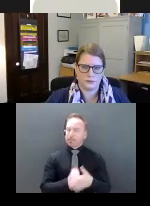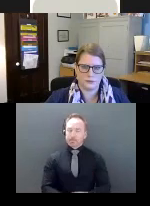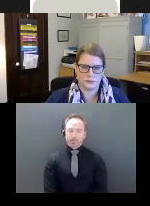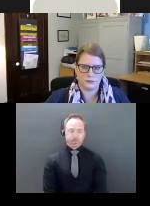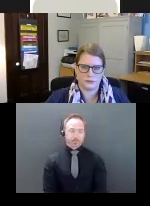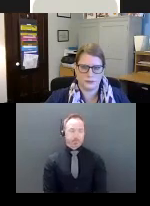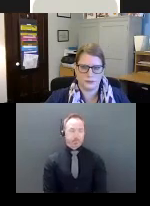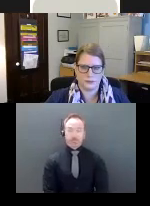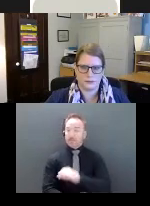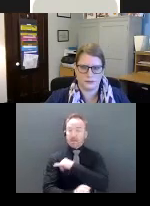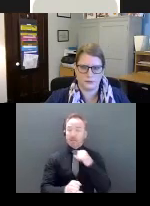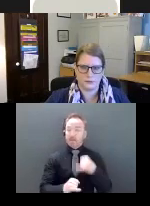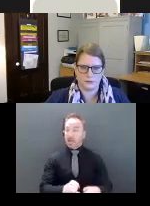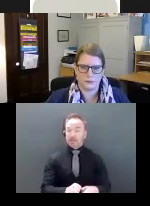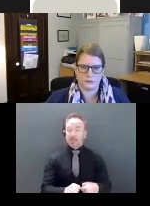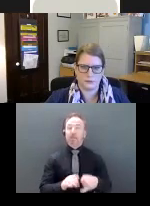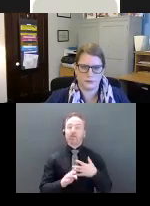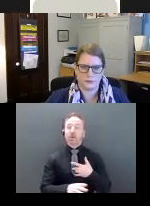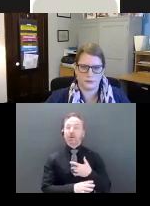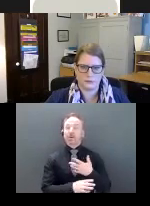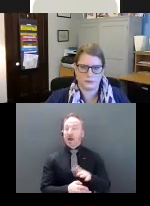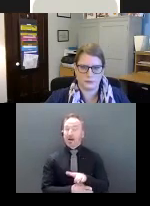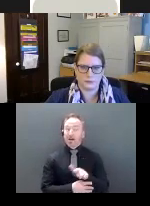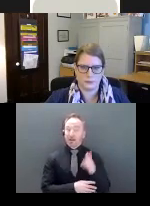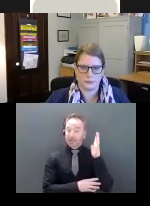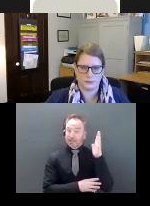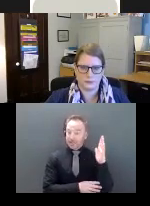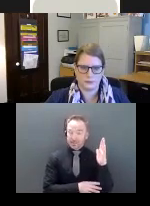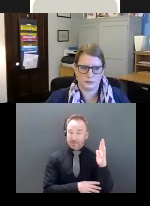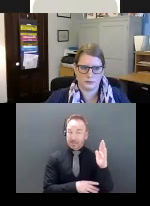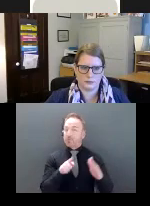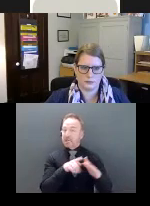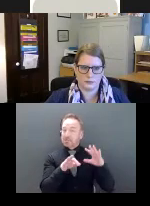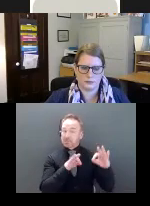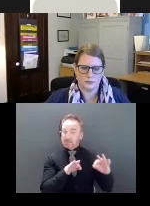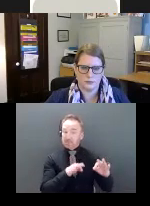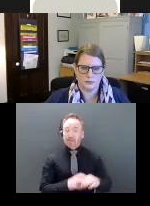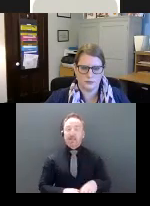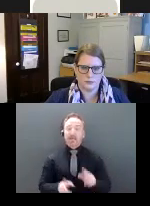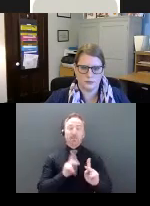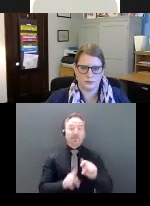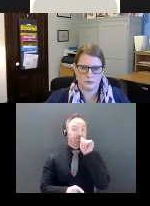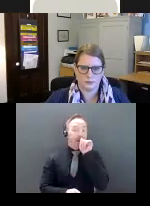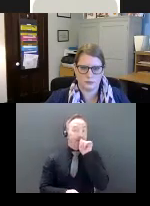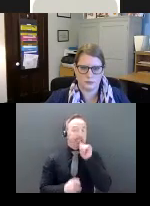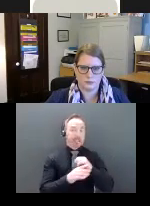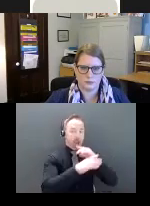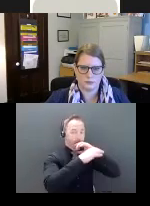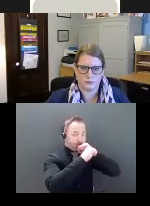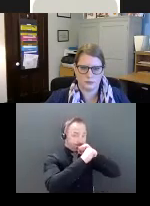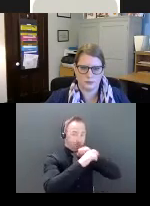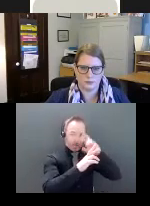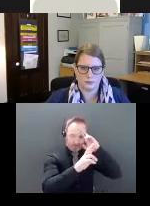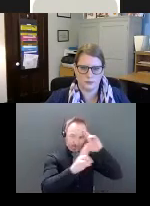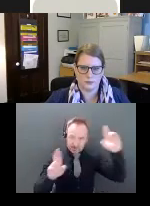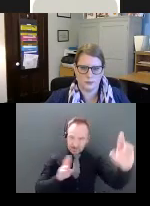And lastly, before we get into our presentation, I just wanted to indicate that we do respect people's privacy and confidentiality, and we